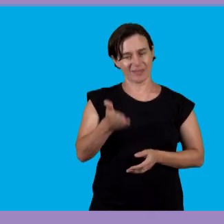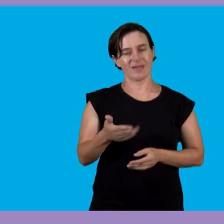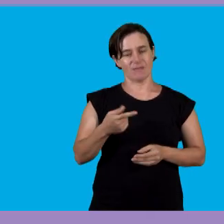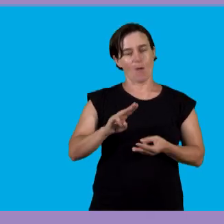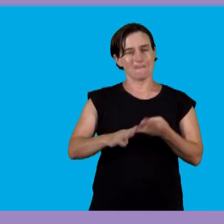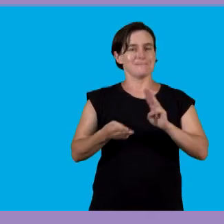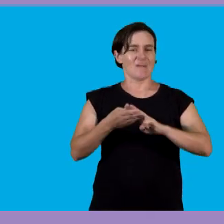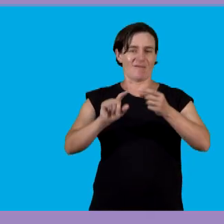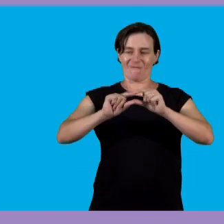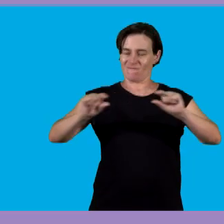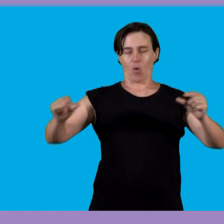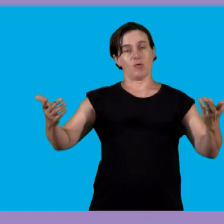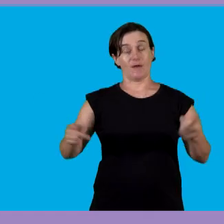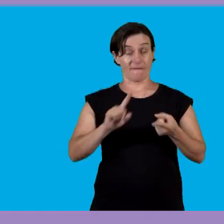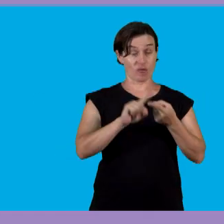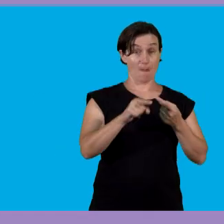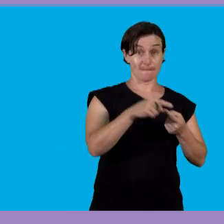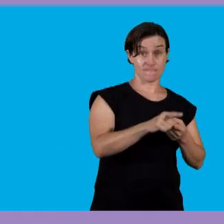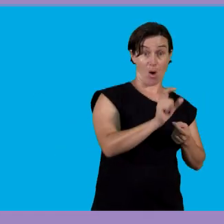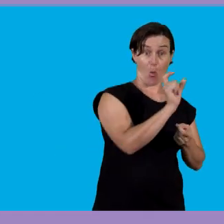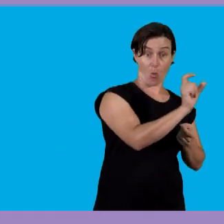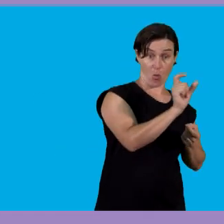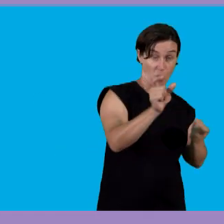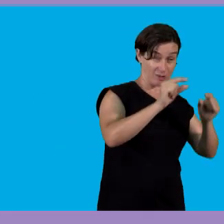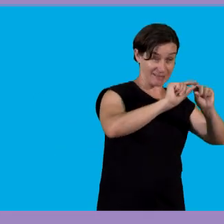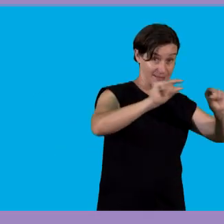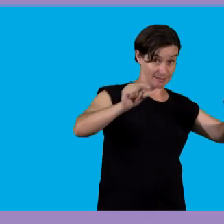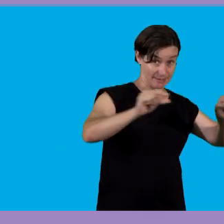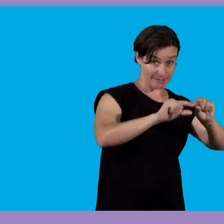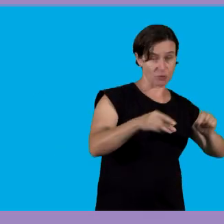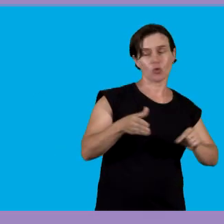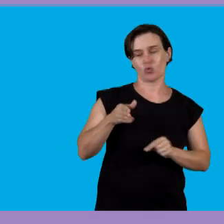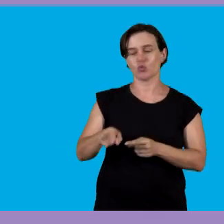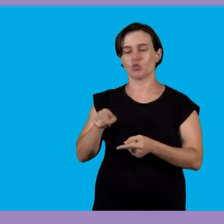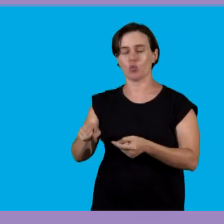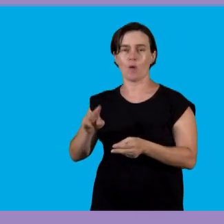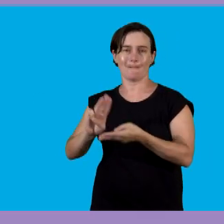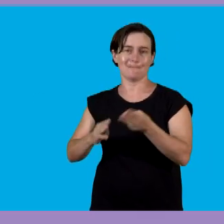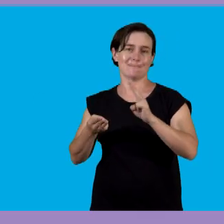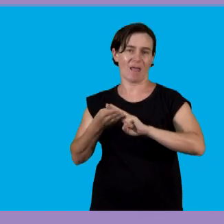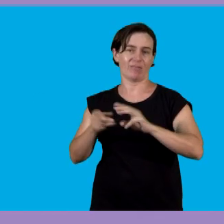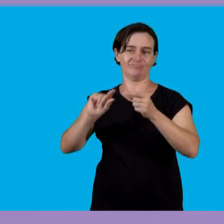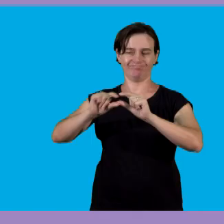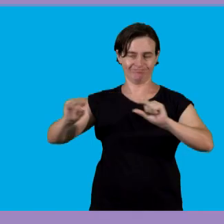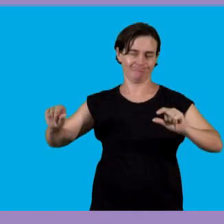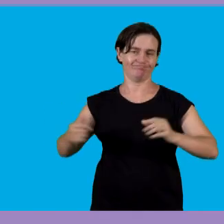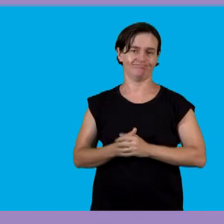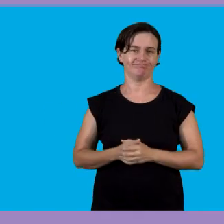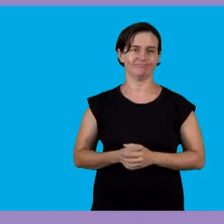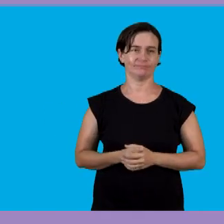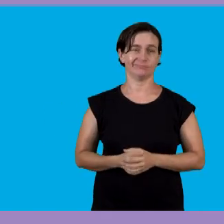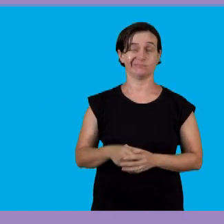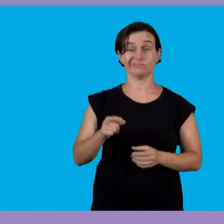formula moving from the word representation to the formula. And then our